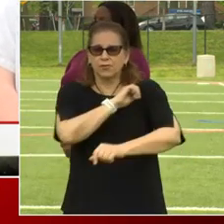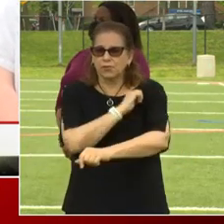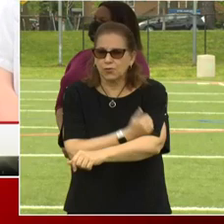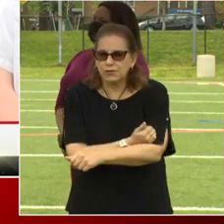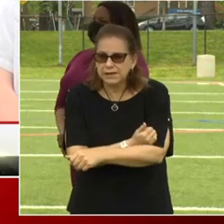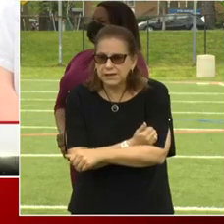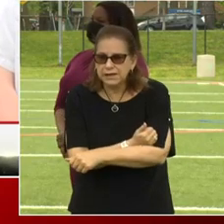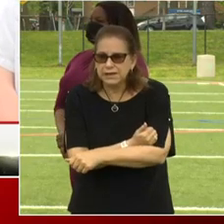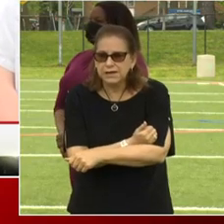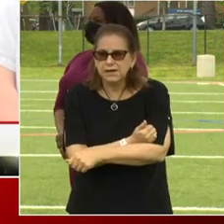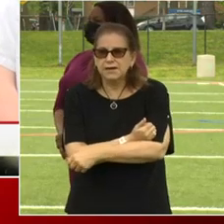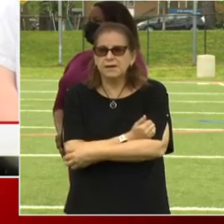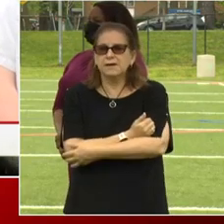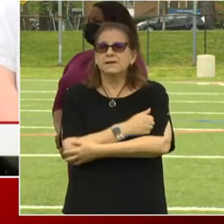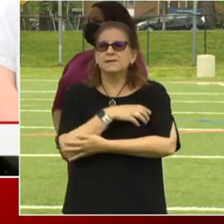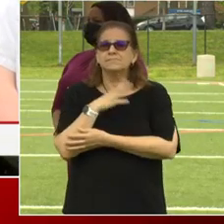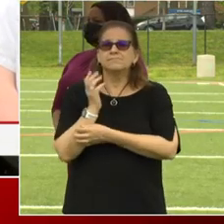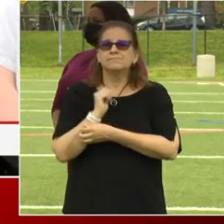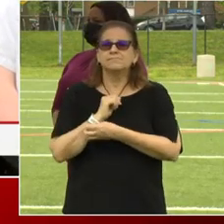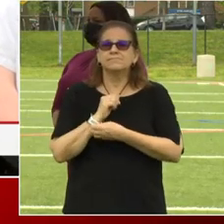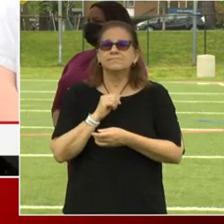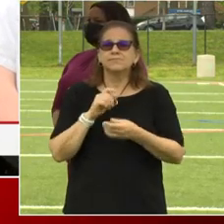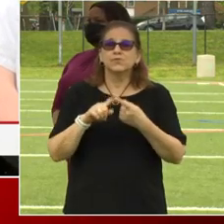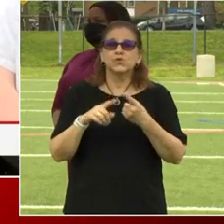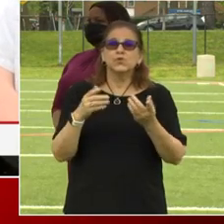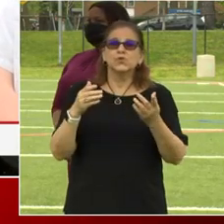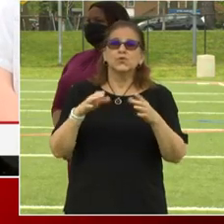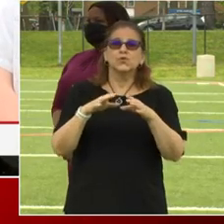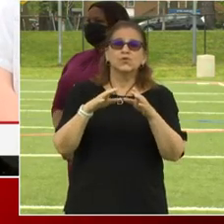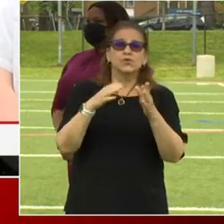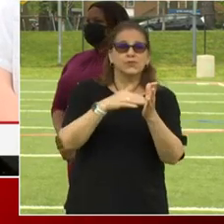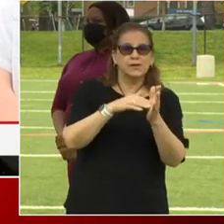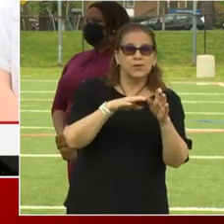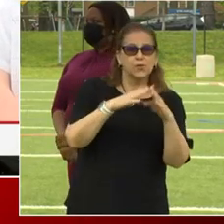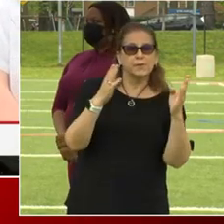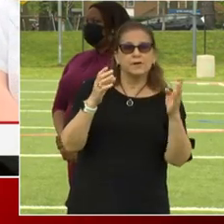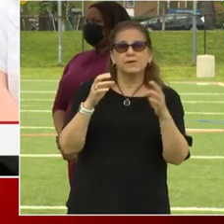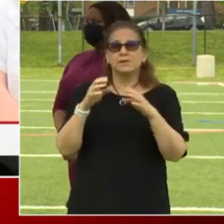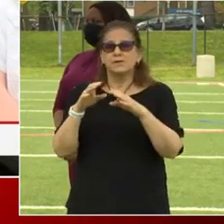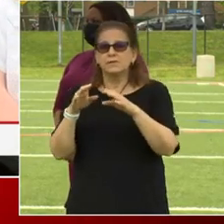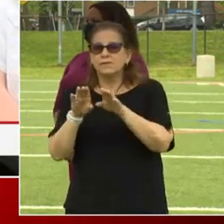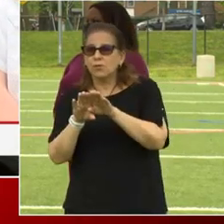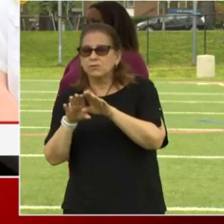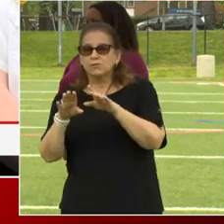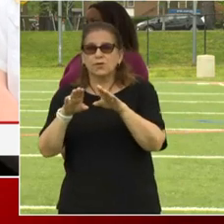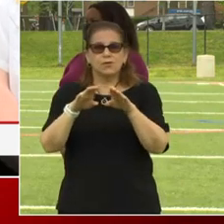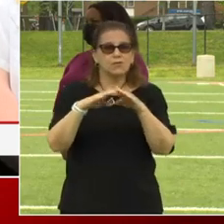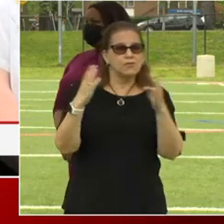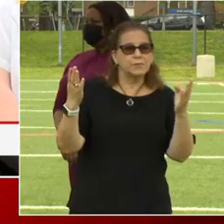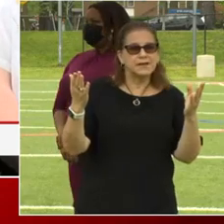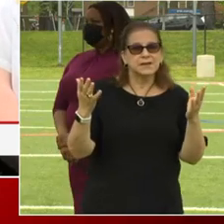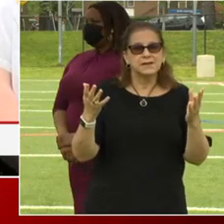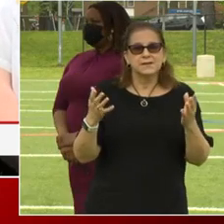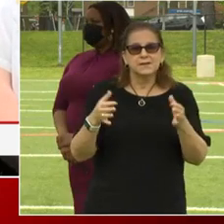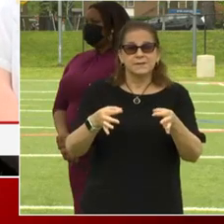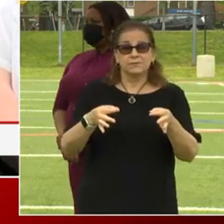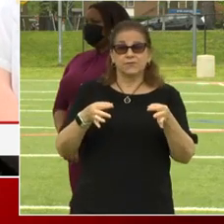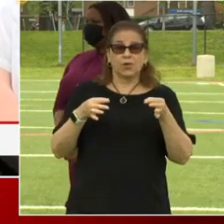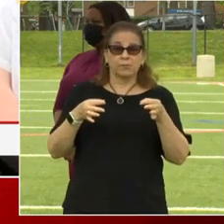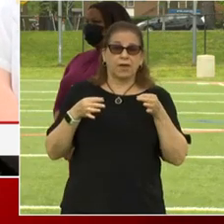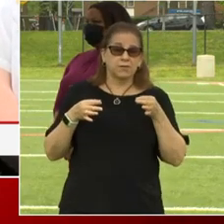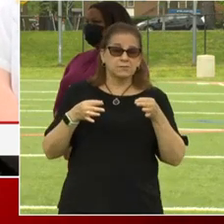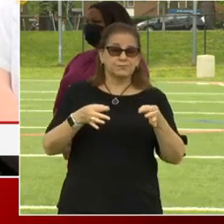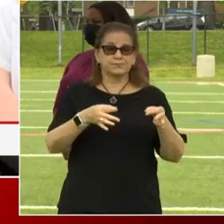to reopen, or if necessary, and I hope this doesn't happen, to dial back